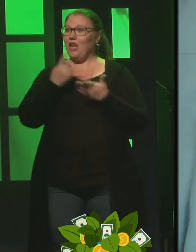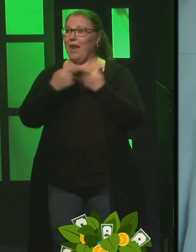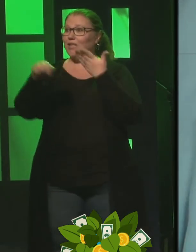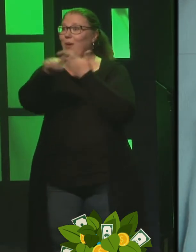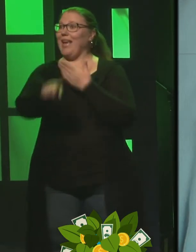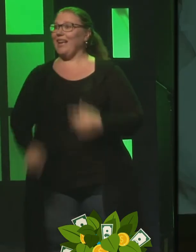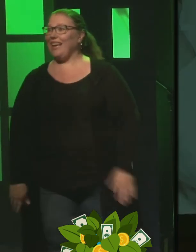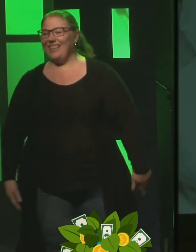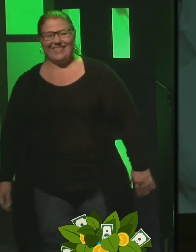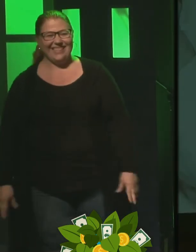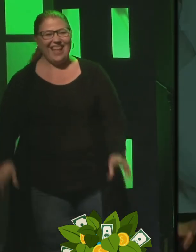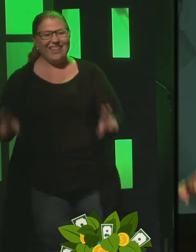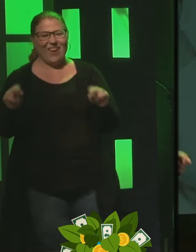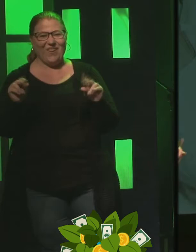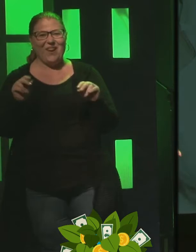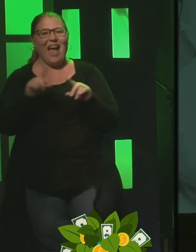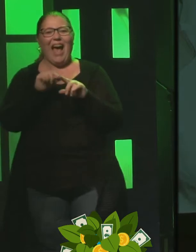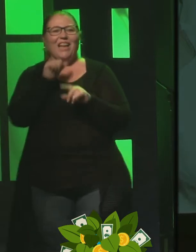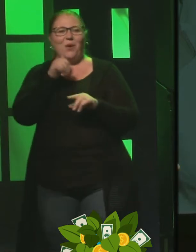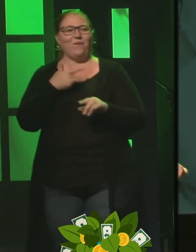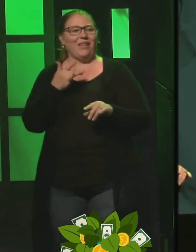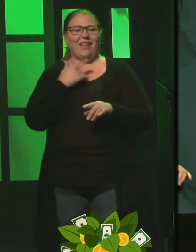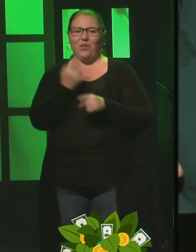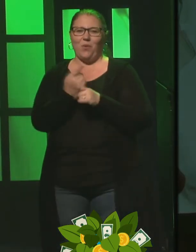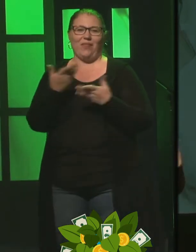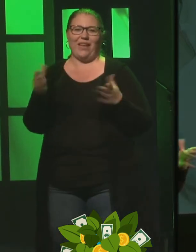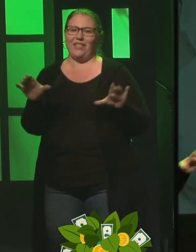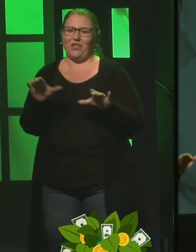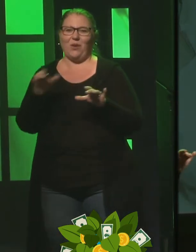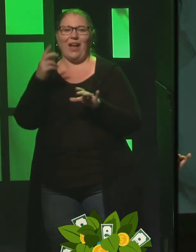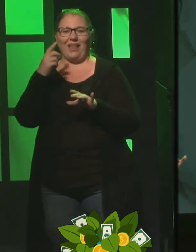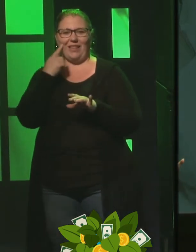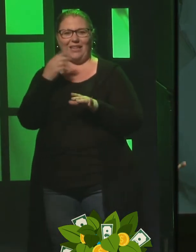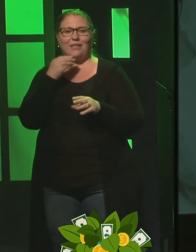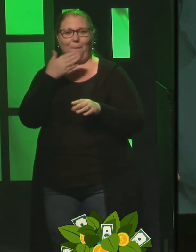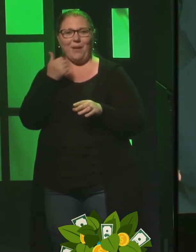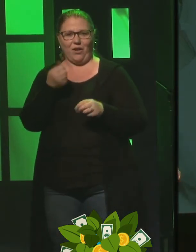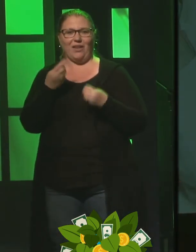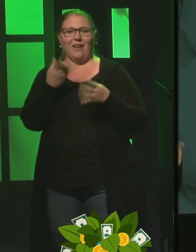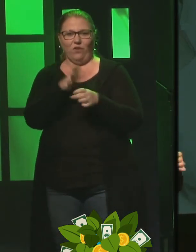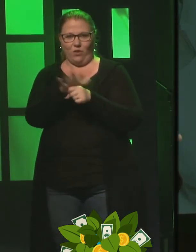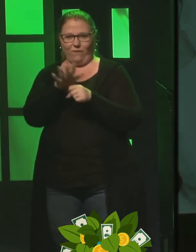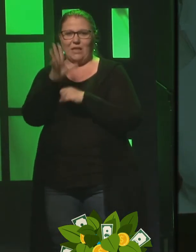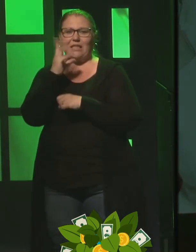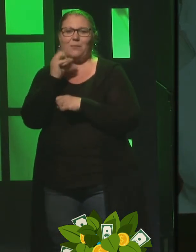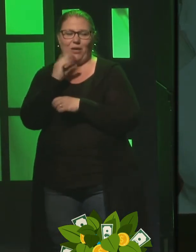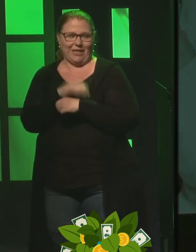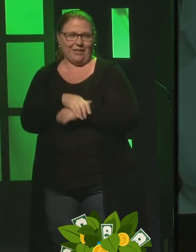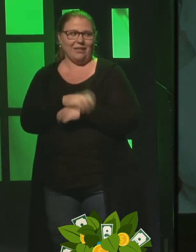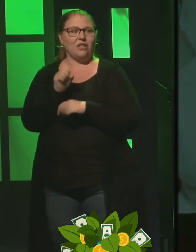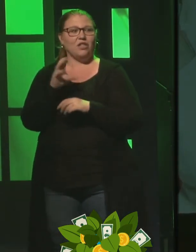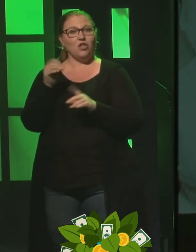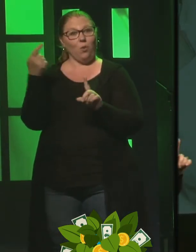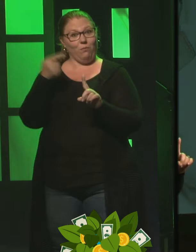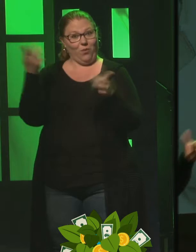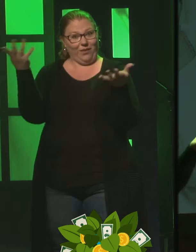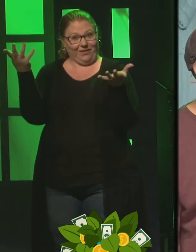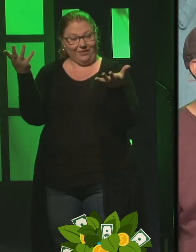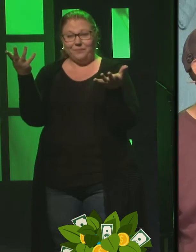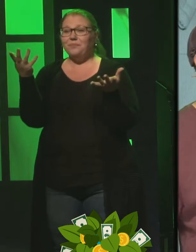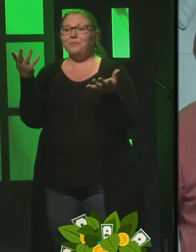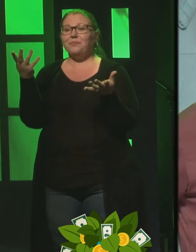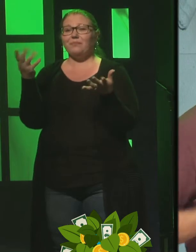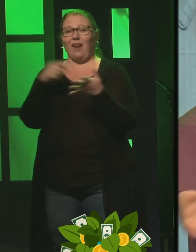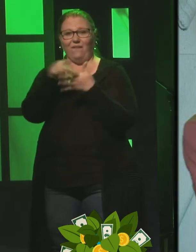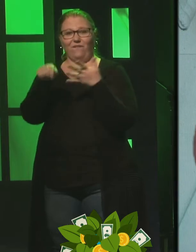week. But I just don't feel like that's the right thing to do. I feel it's better to give you the full experience, right? Okay, so here's the thing.